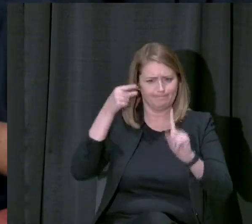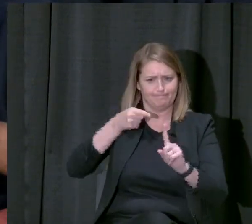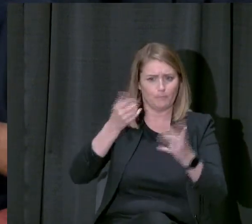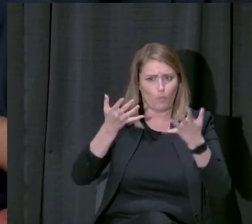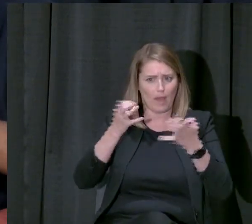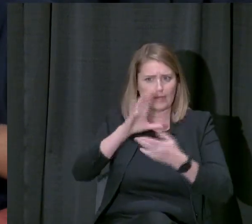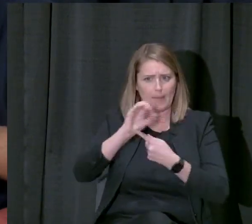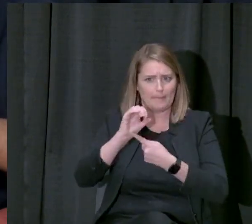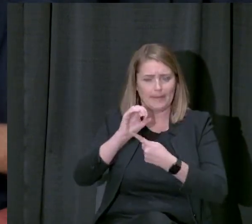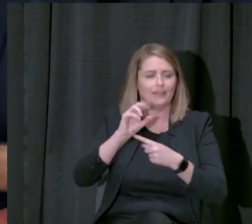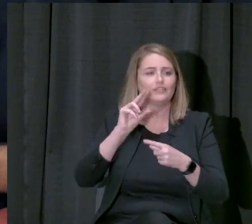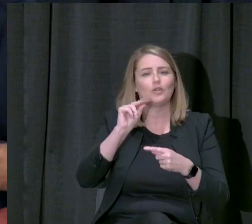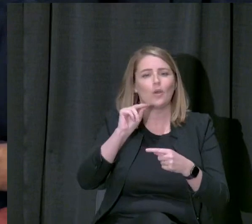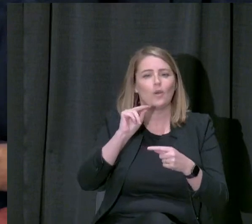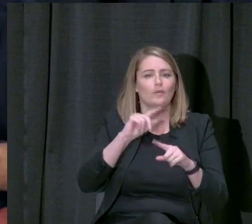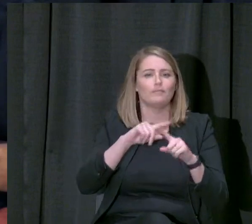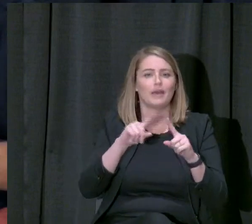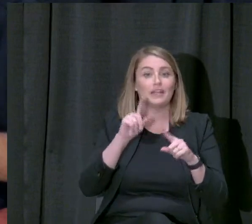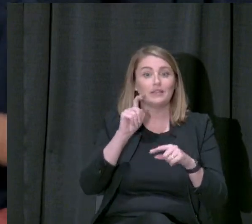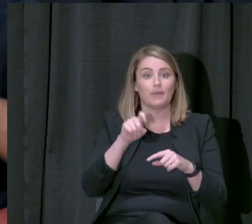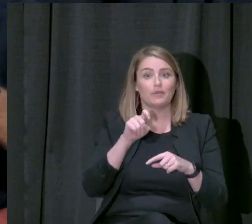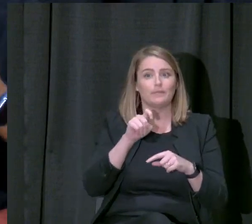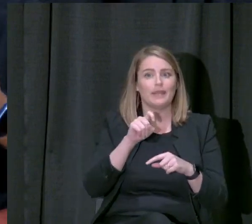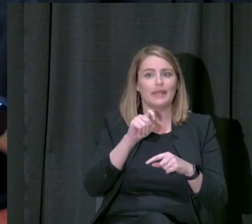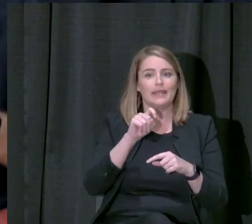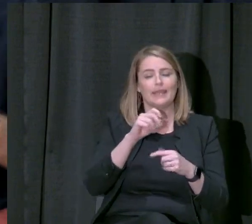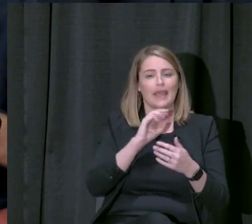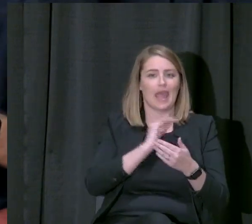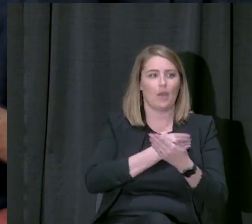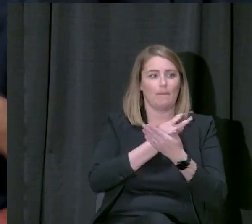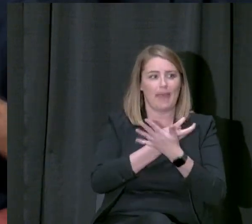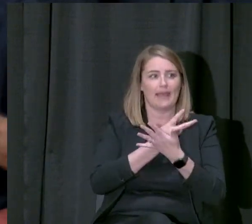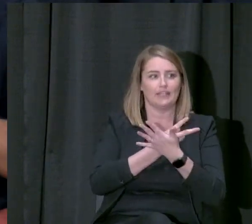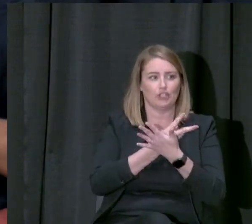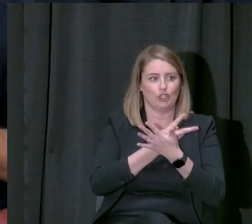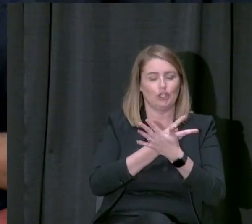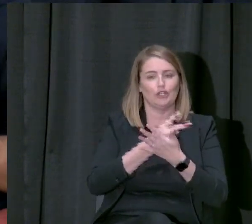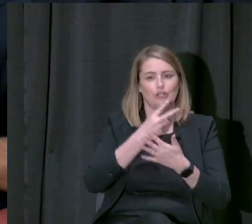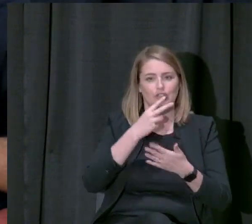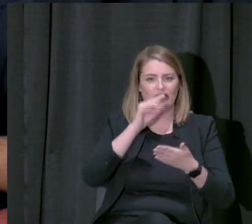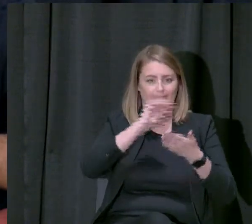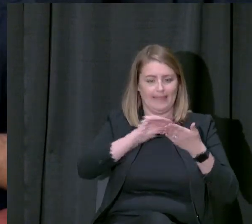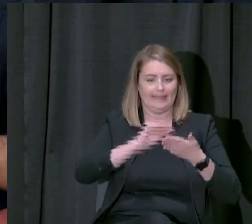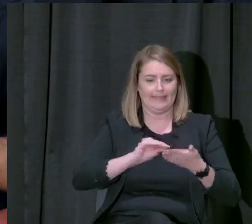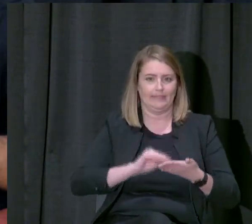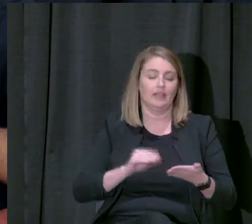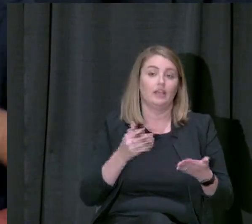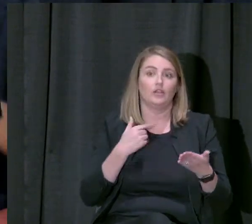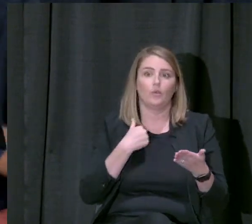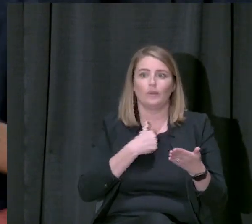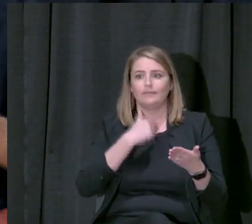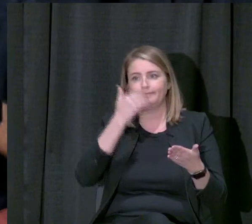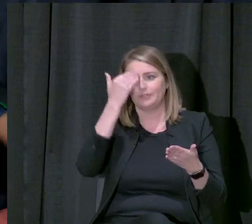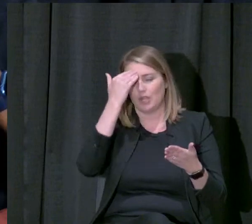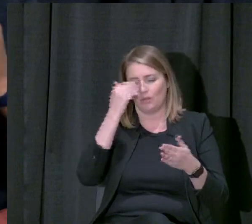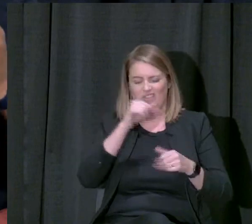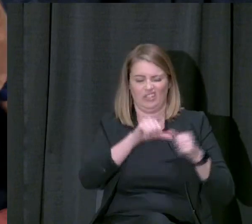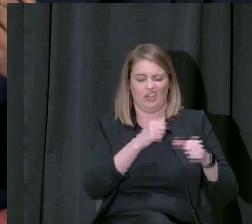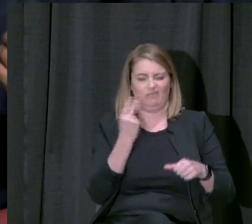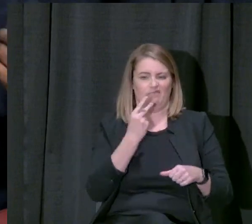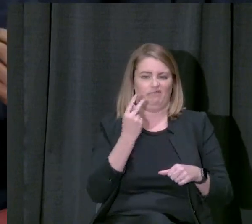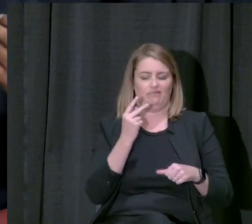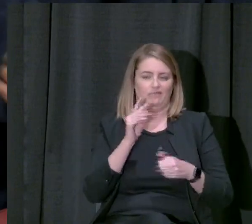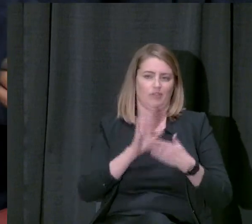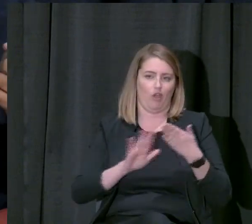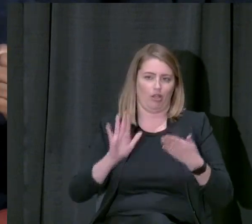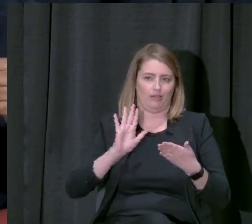actually, it was supposed to be a master's thesis of his, right? So what we did was, we know each other since our college days in doing